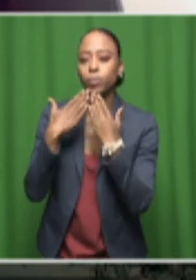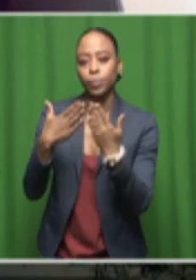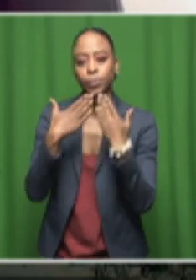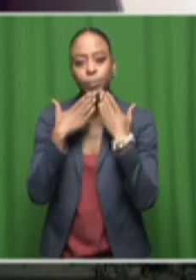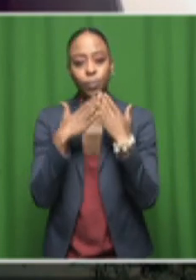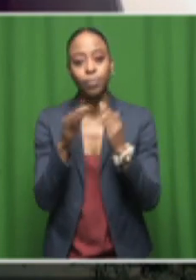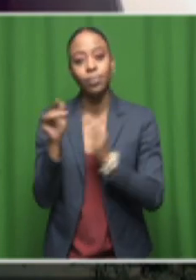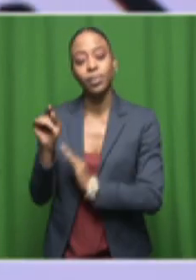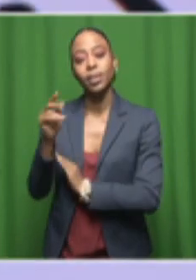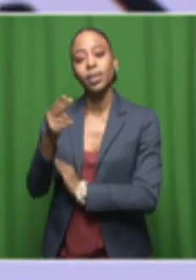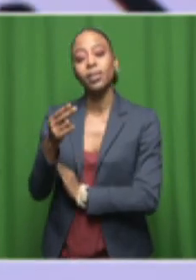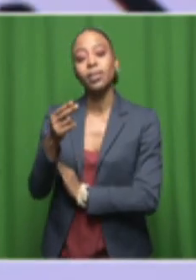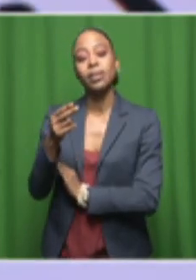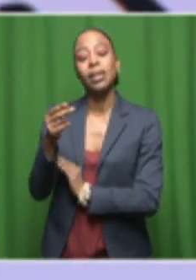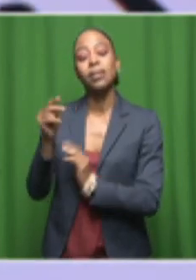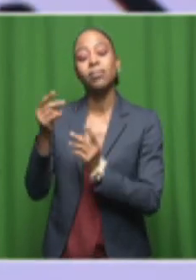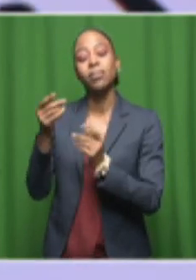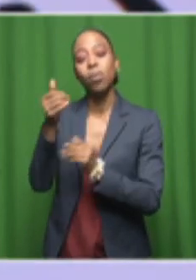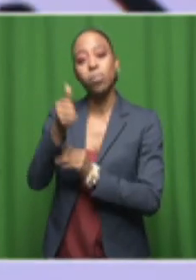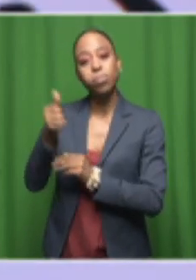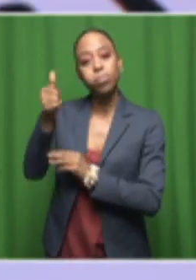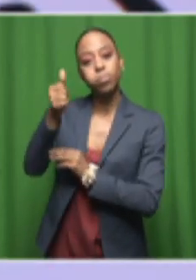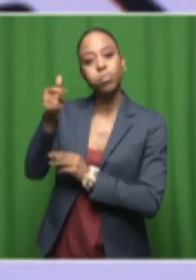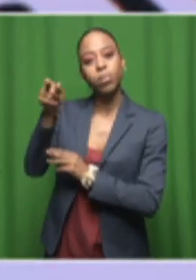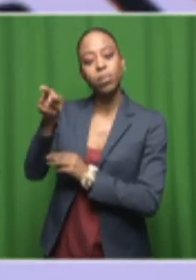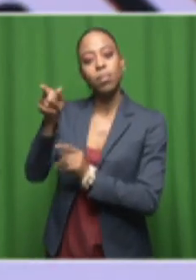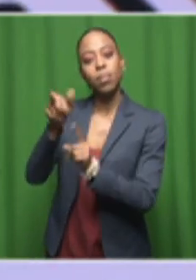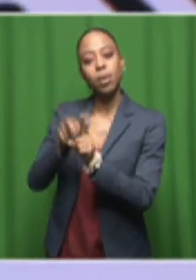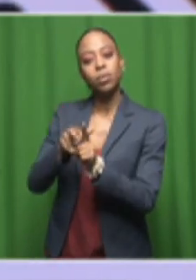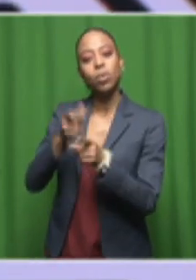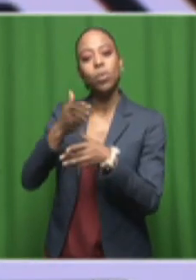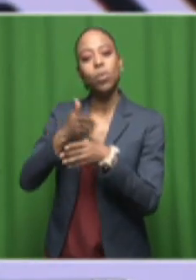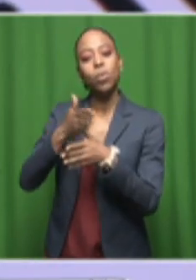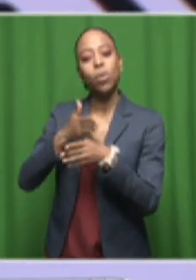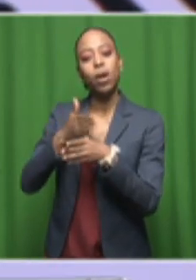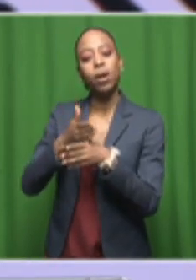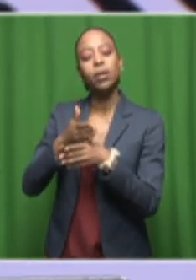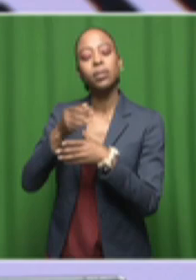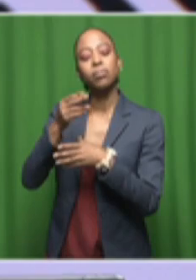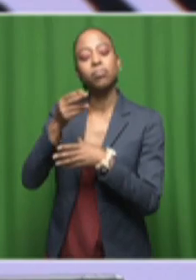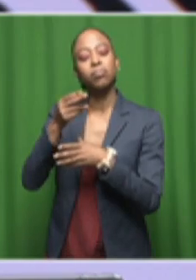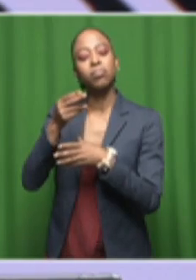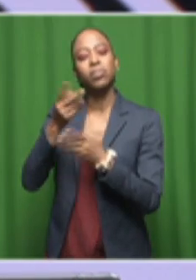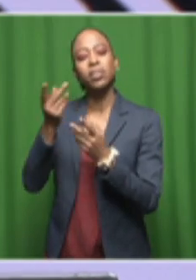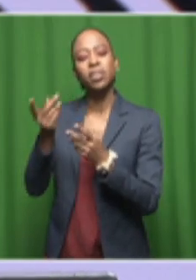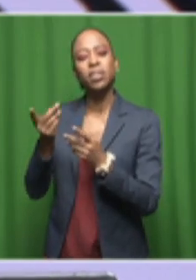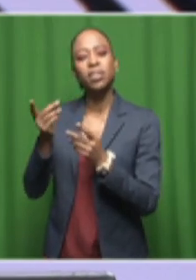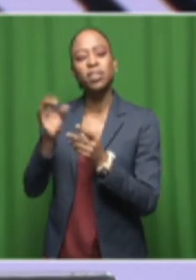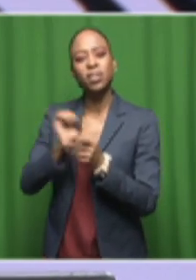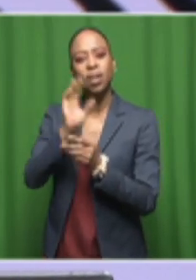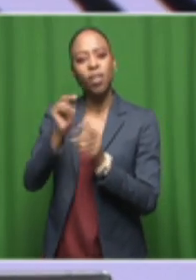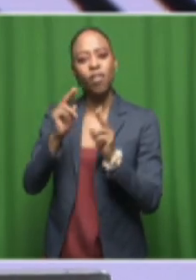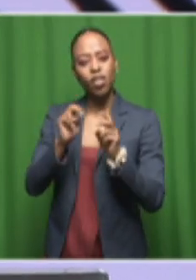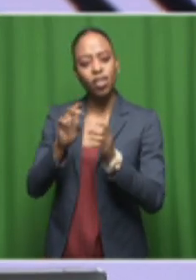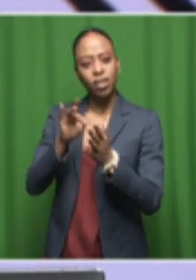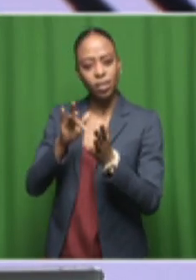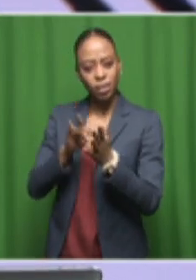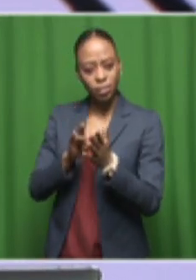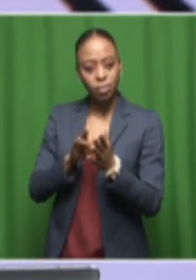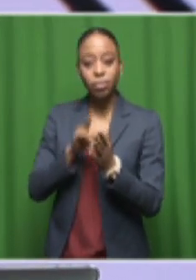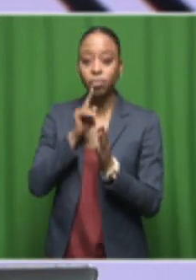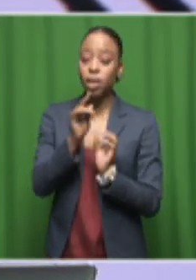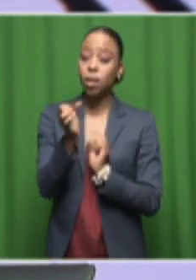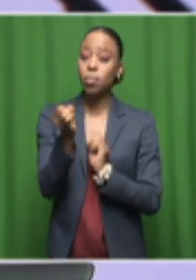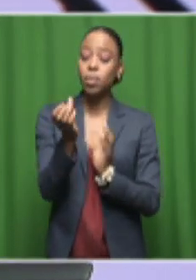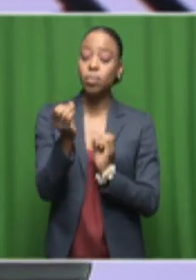the HSRC survey, the HIV survey, long awaited in terms of just seeing where South Africa is and delivering